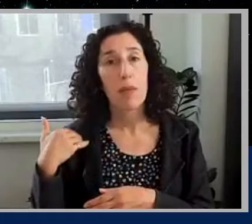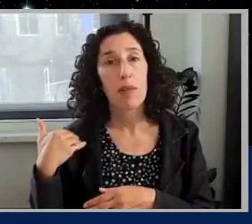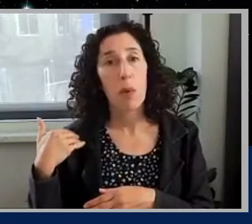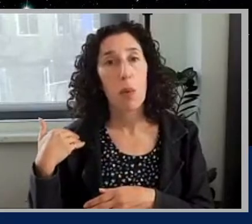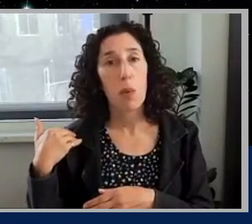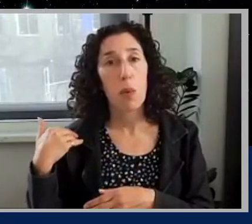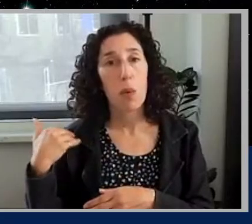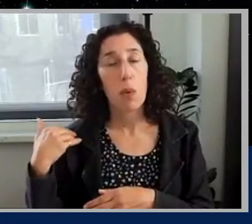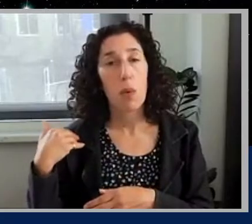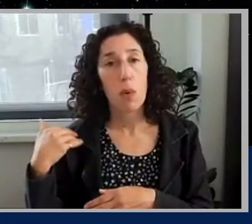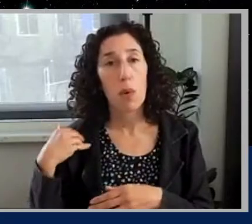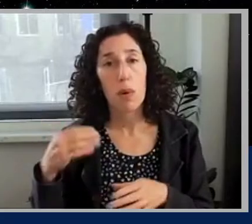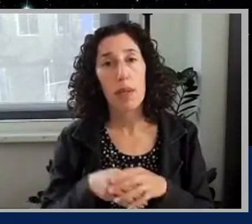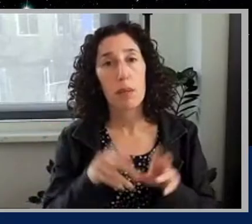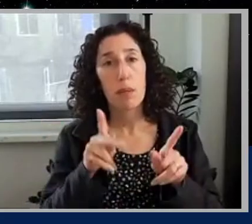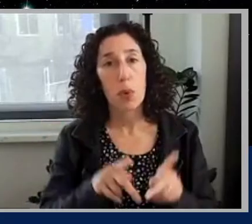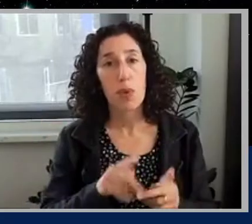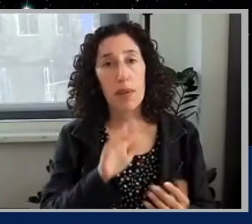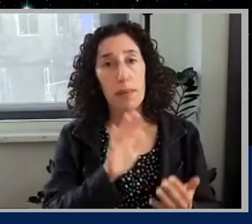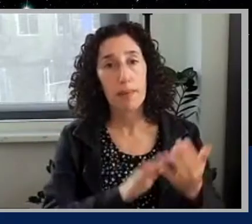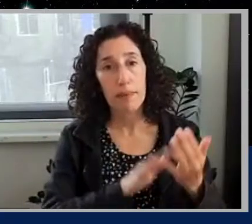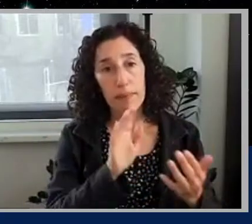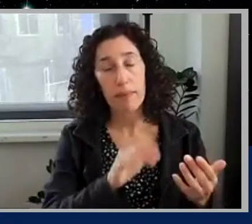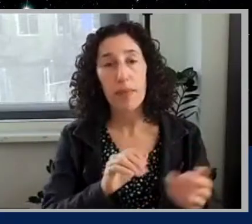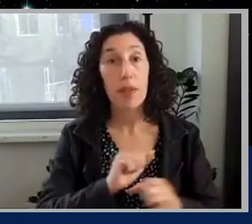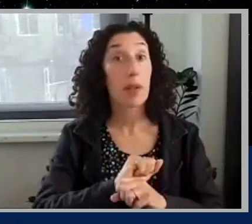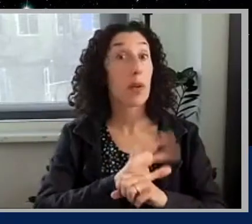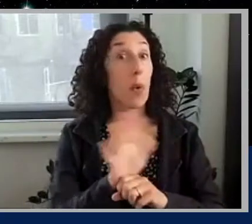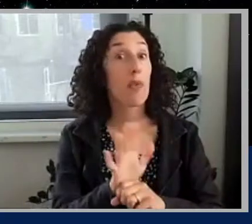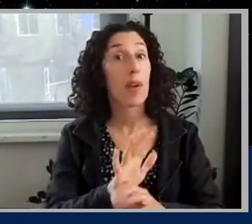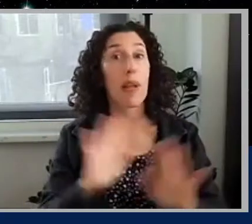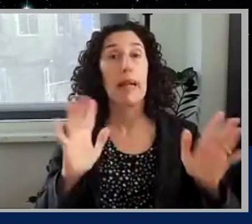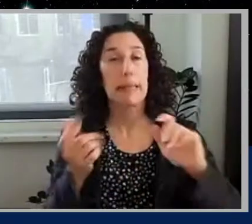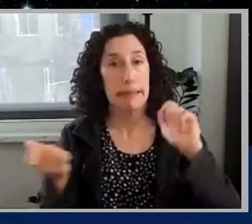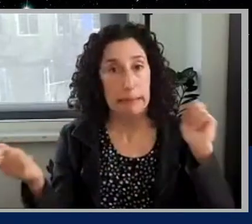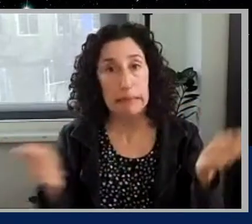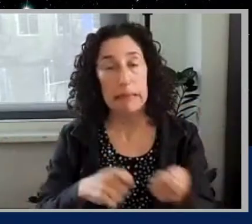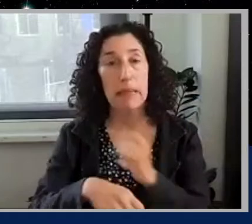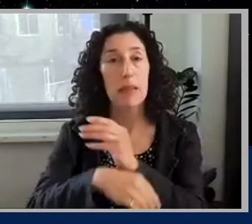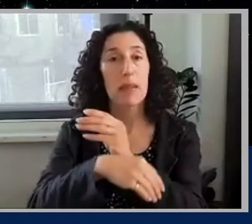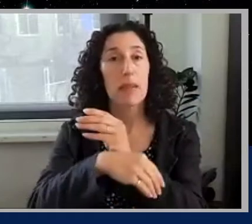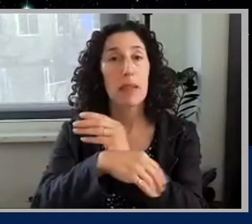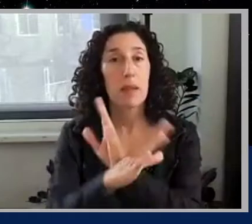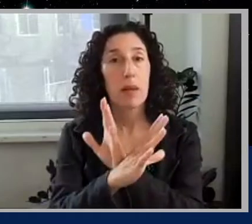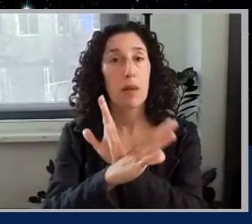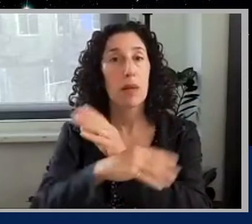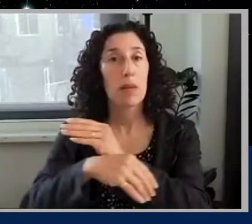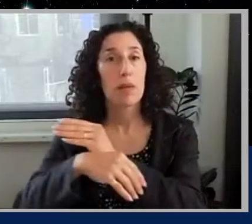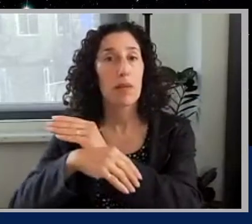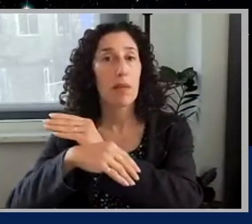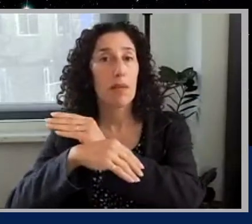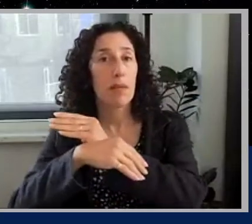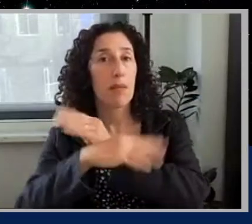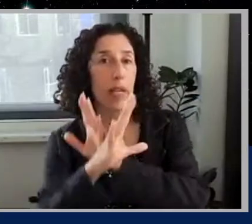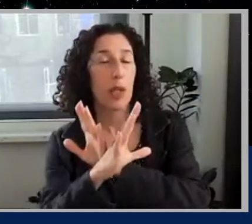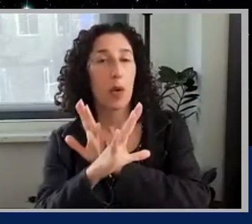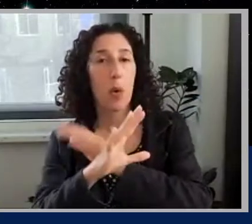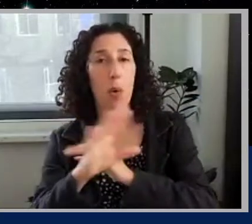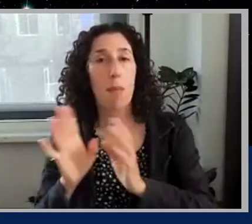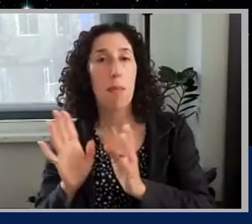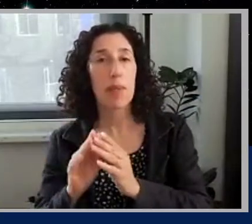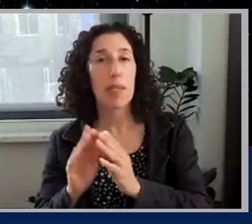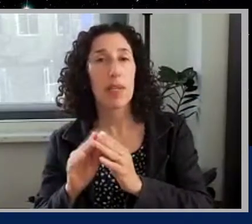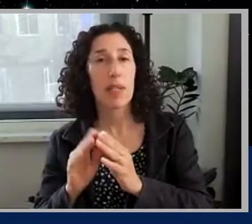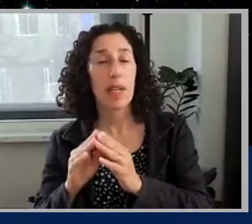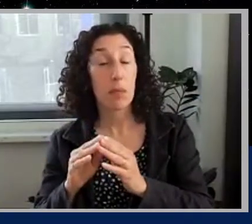they hopefully going to continue in some hybrid format? Because not everyone can travel. Too expensive, we've been told,